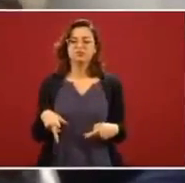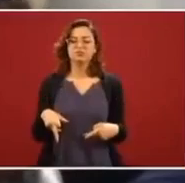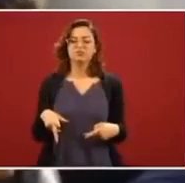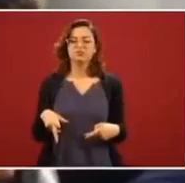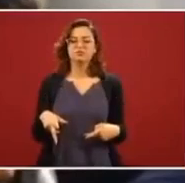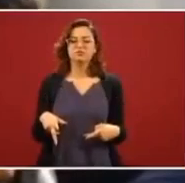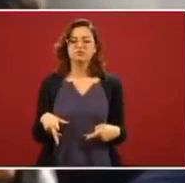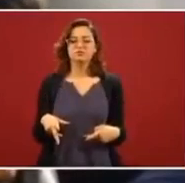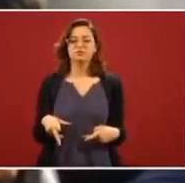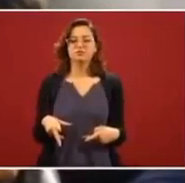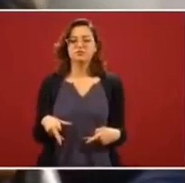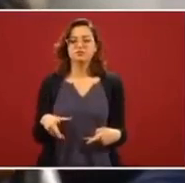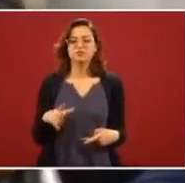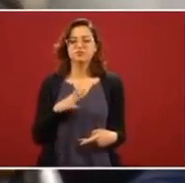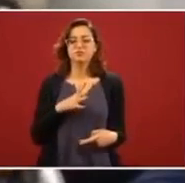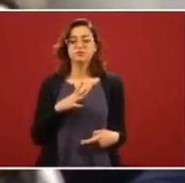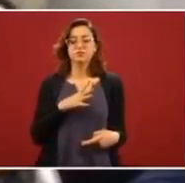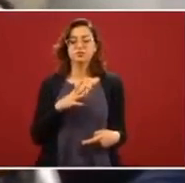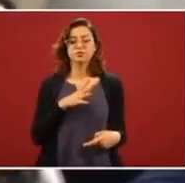interés,